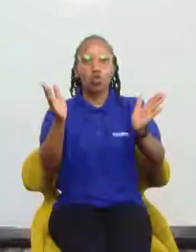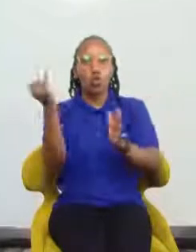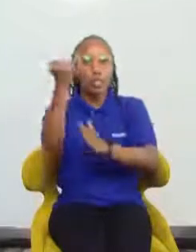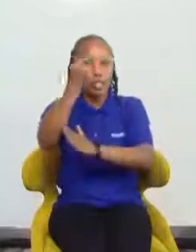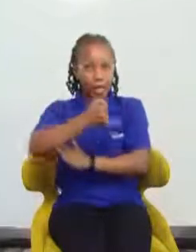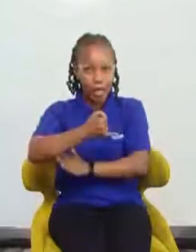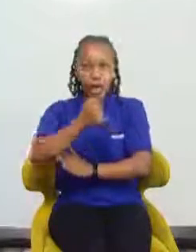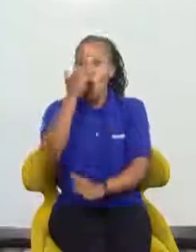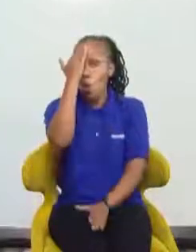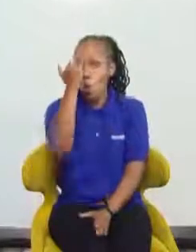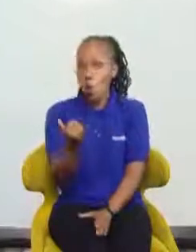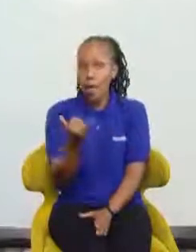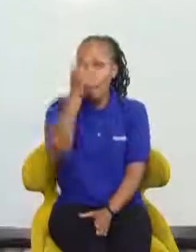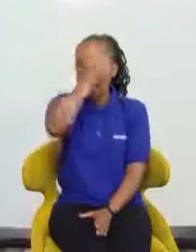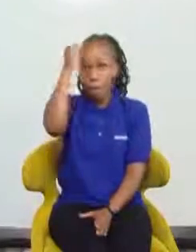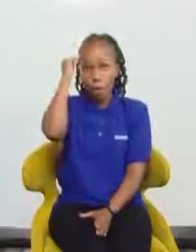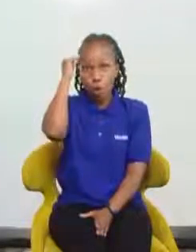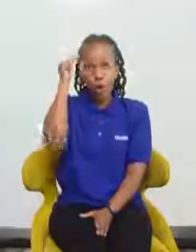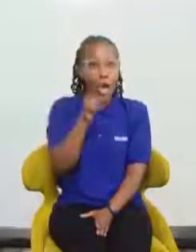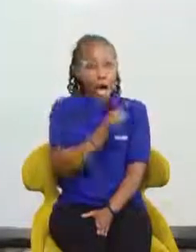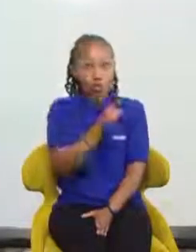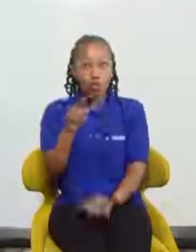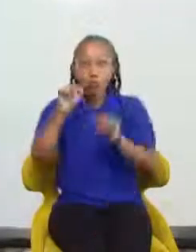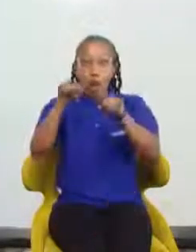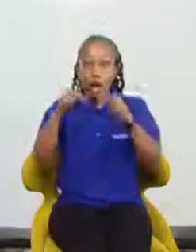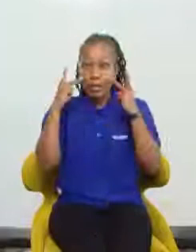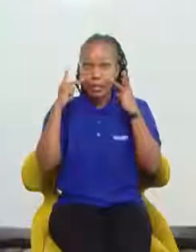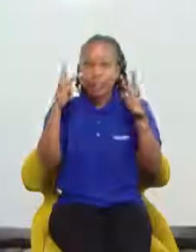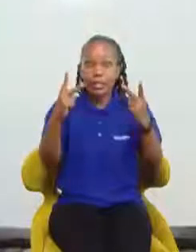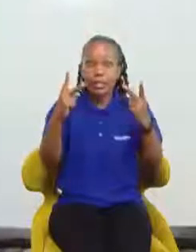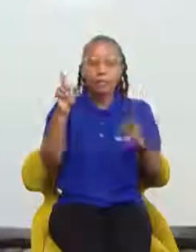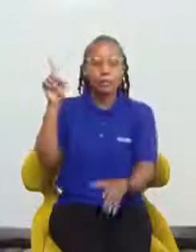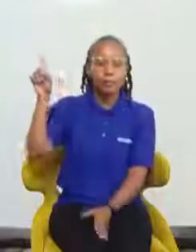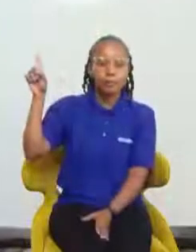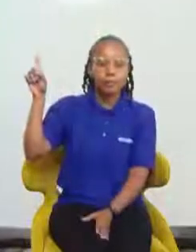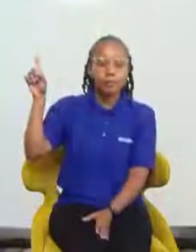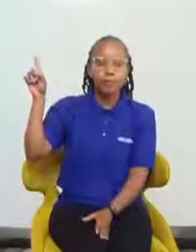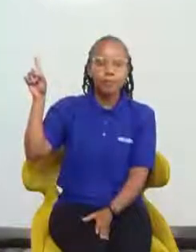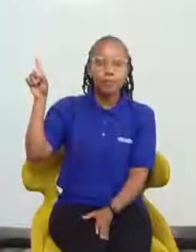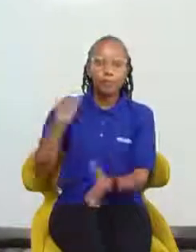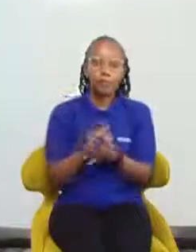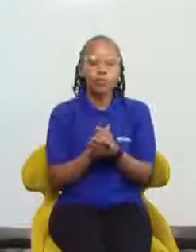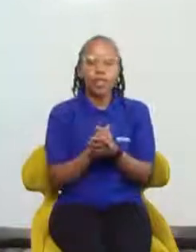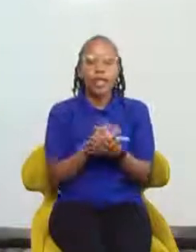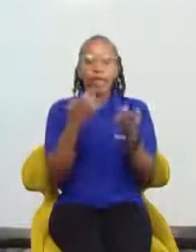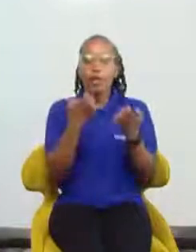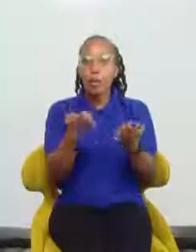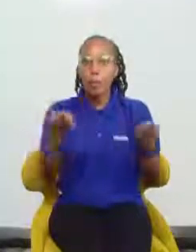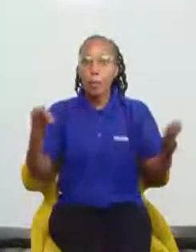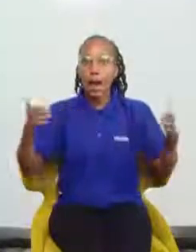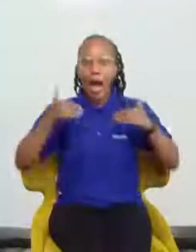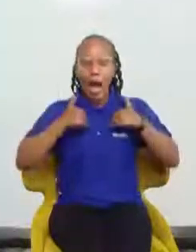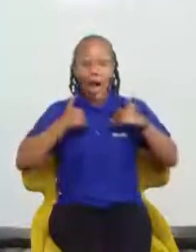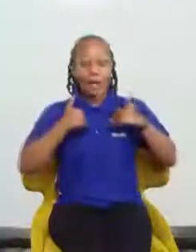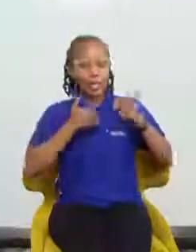say that? Because as you can see, those of you who have sight, the device has a